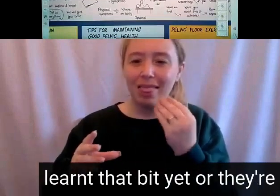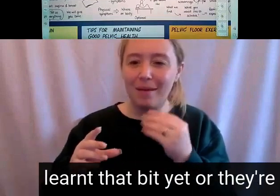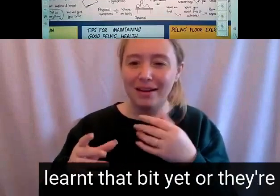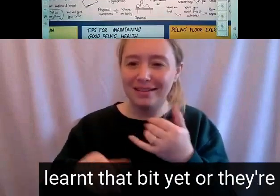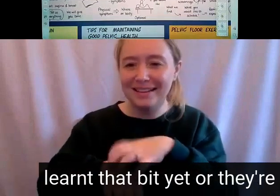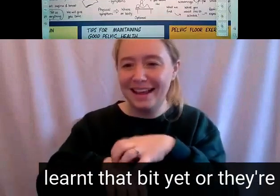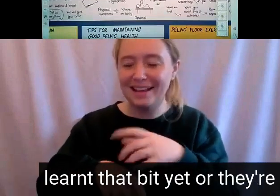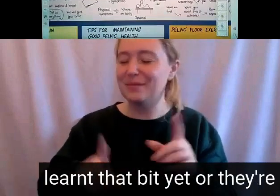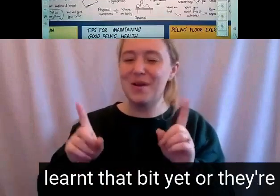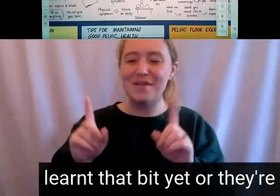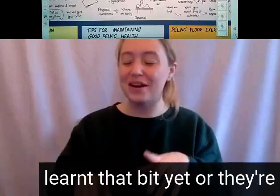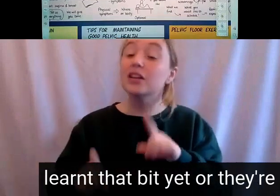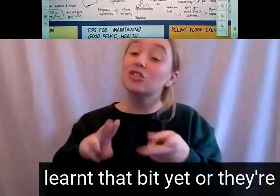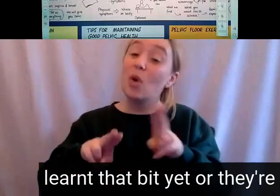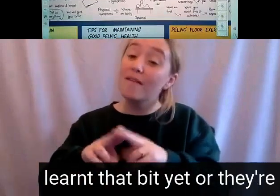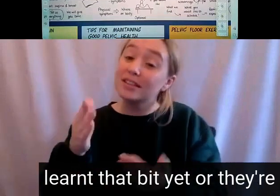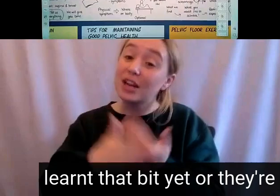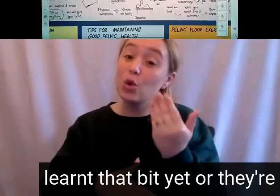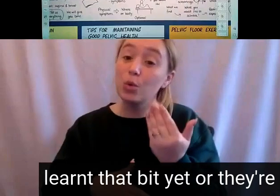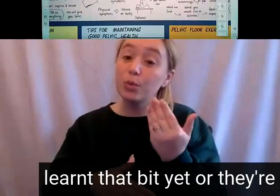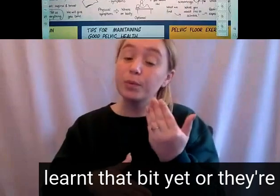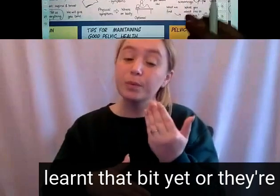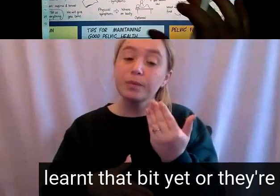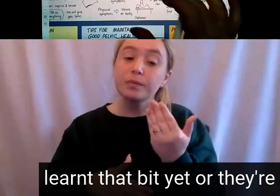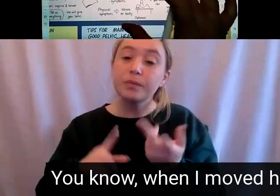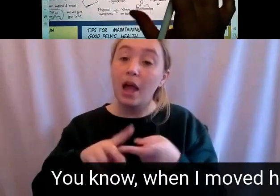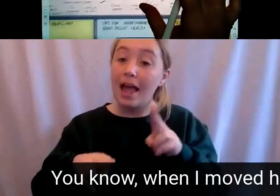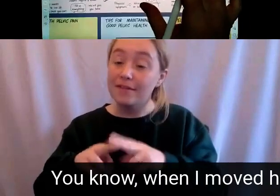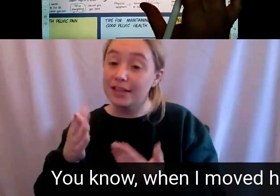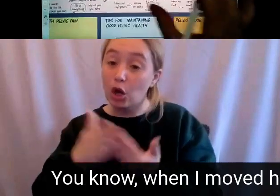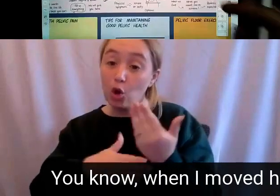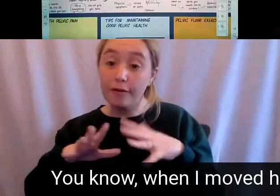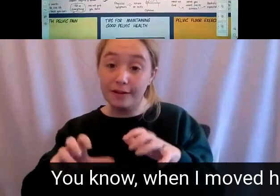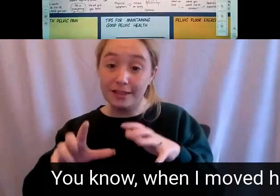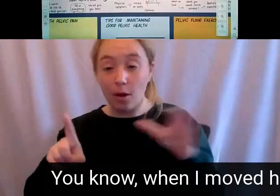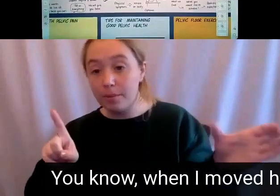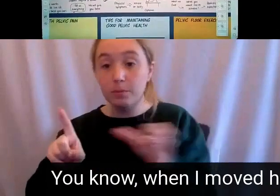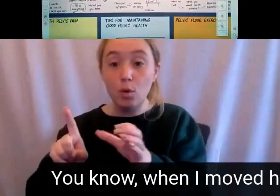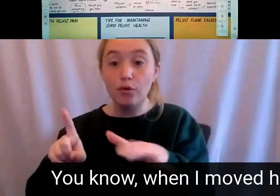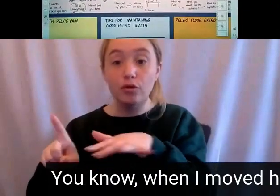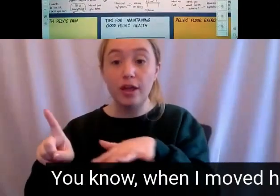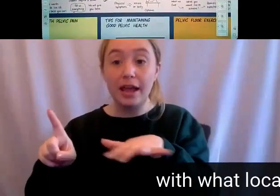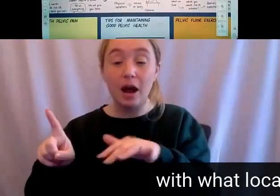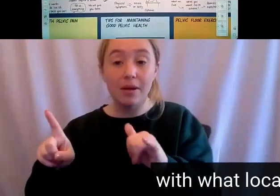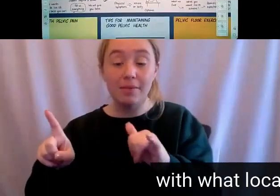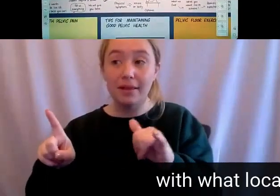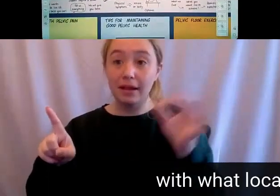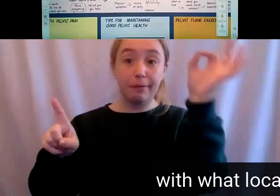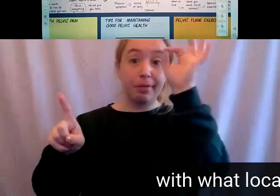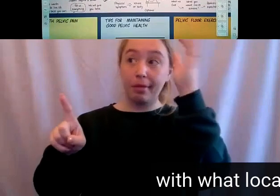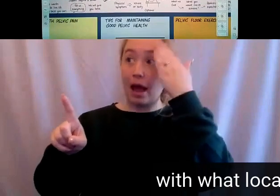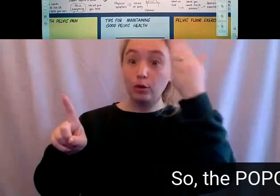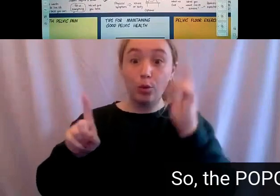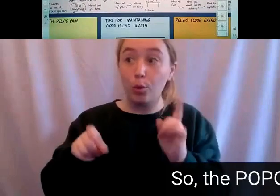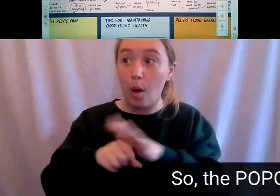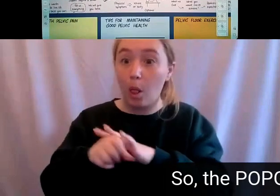haven't, you know, learnt that bit yet, or they're less experienced in the area. You know, when I moved home, I was playing catch up with what local